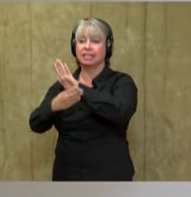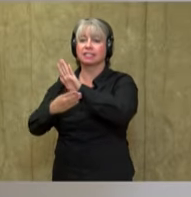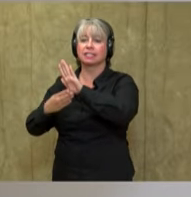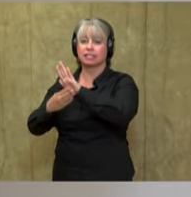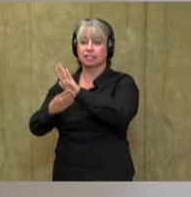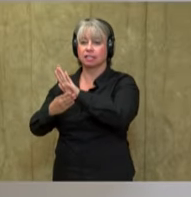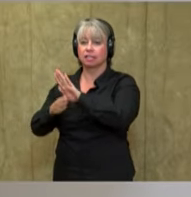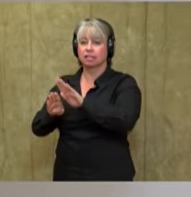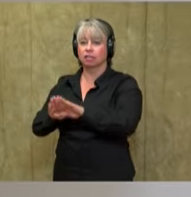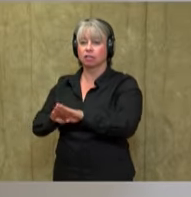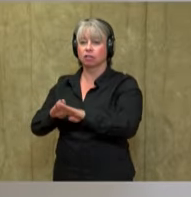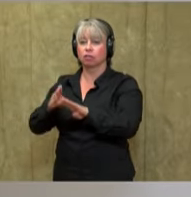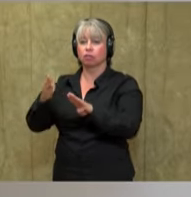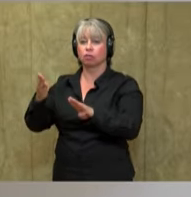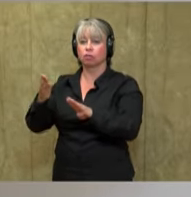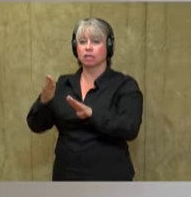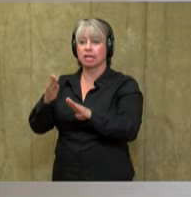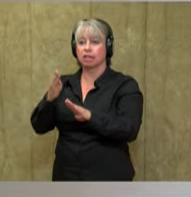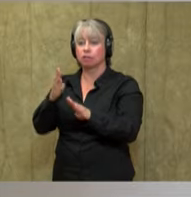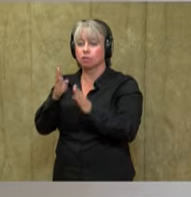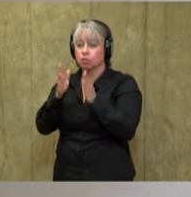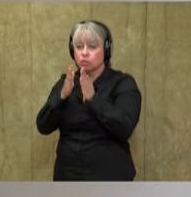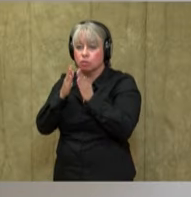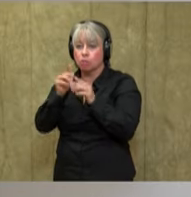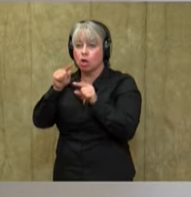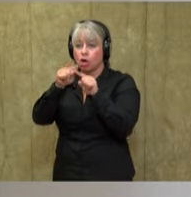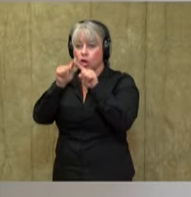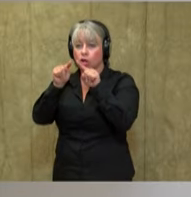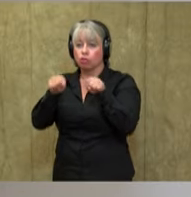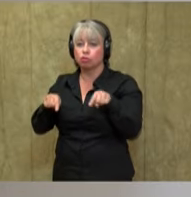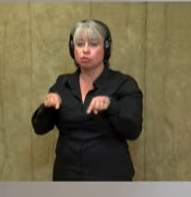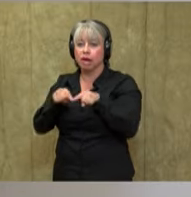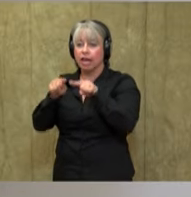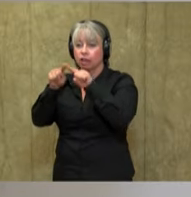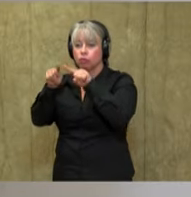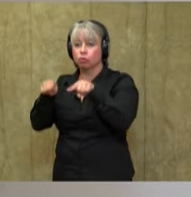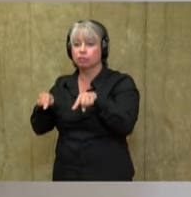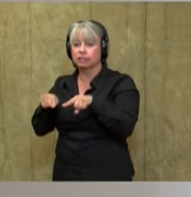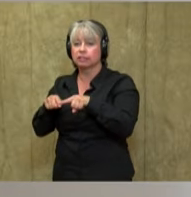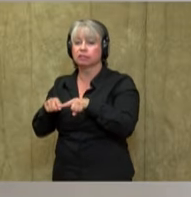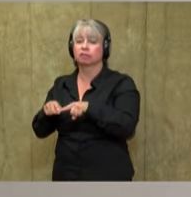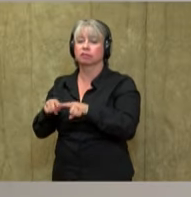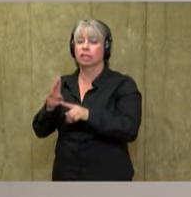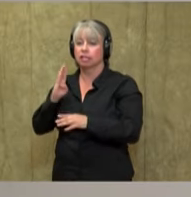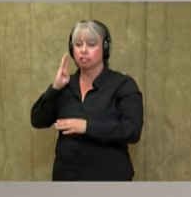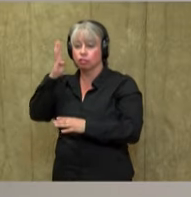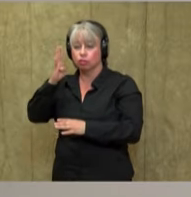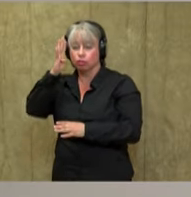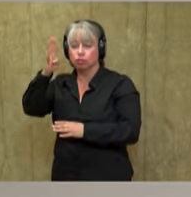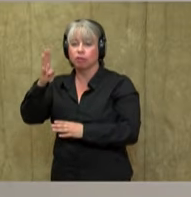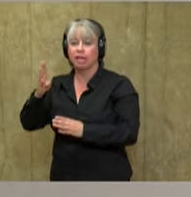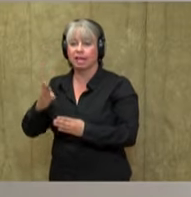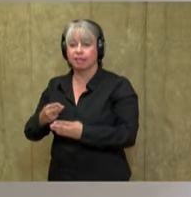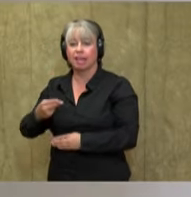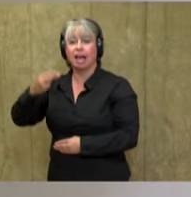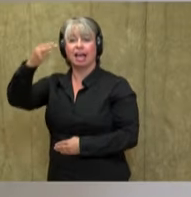we open it up, it has little triangles that go along to create its height.